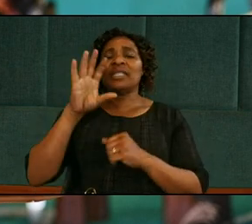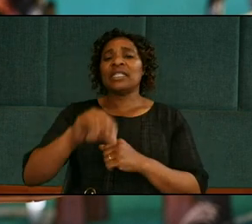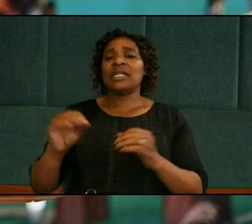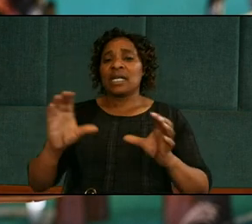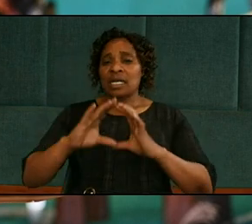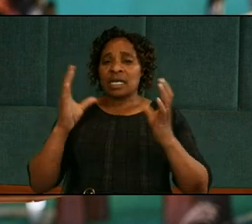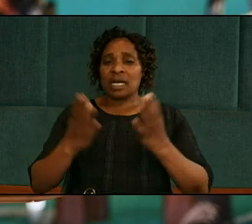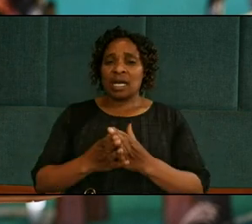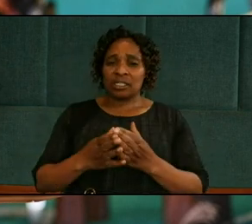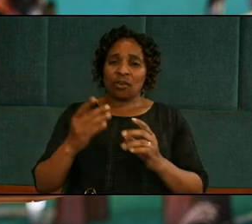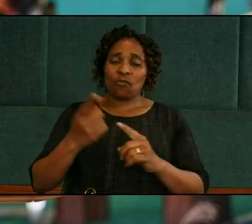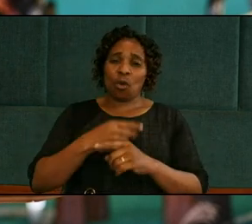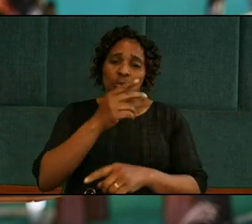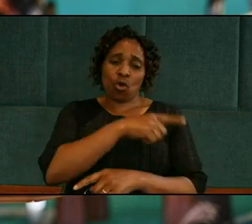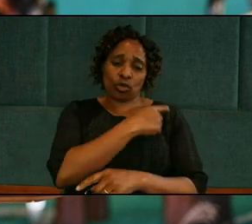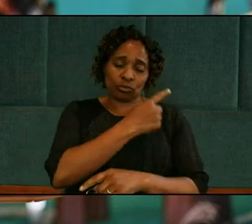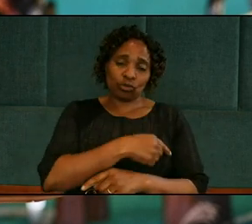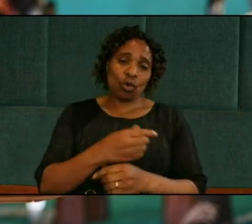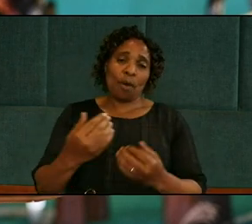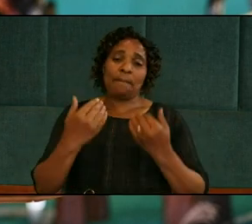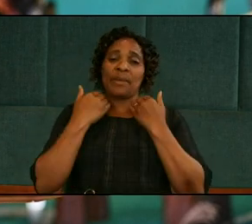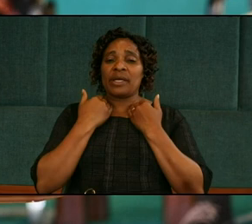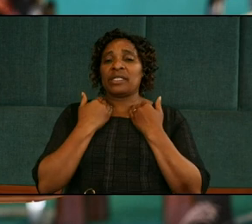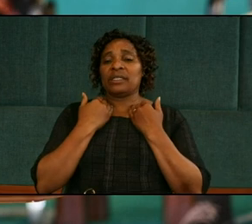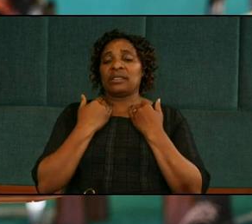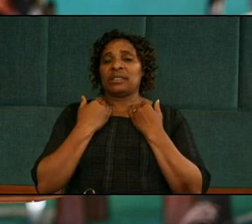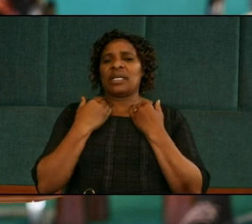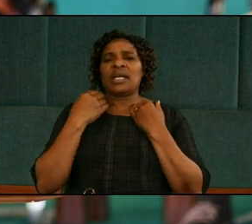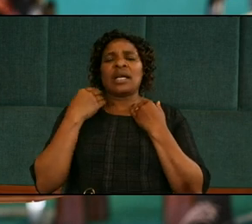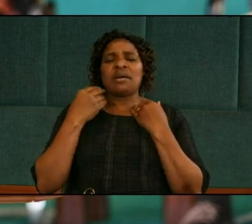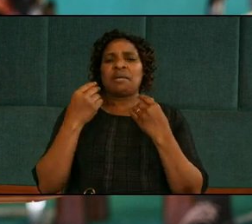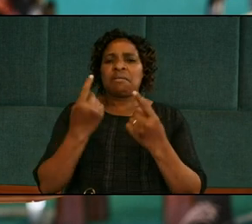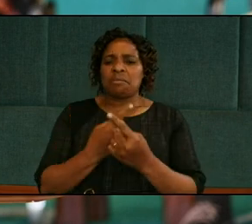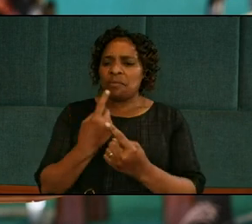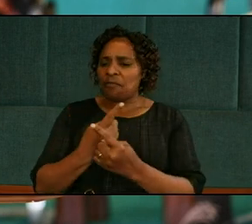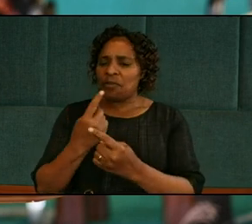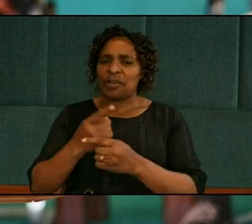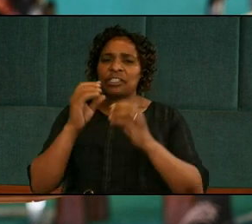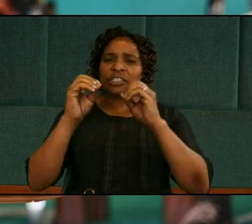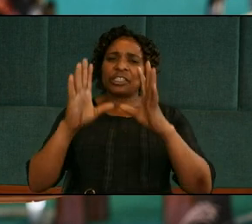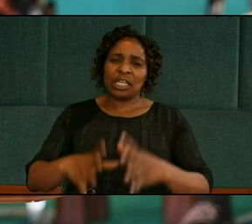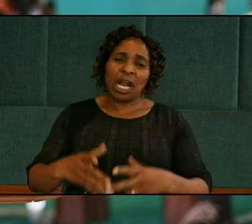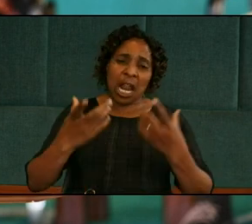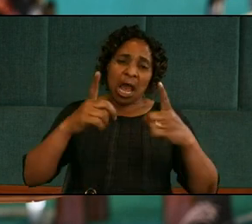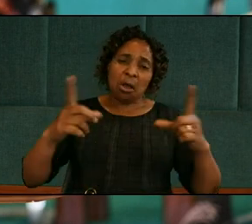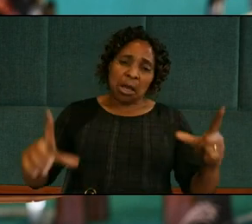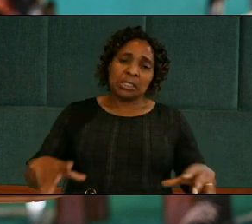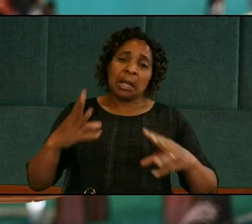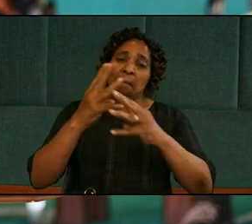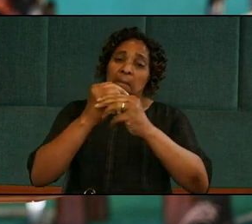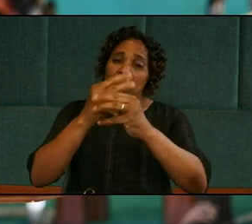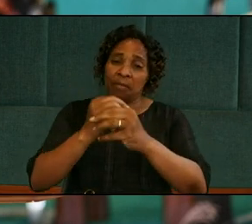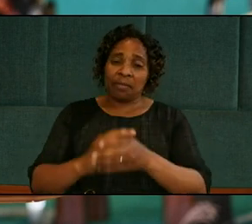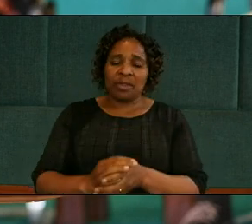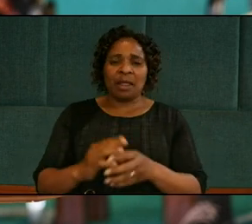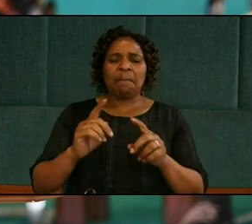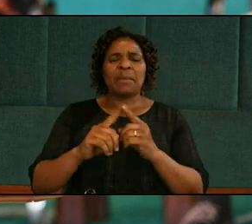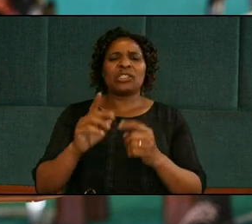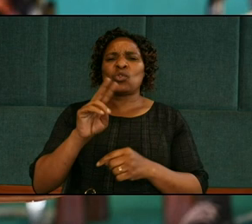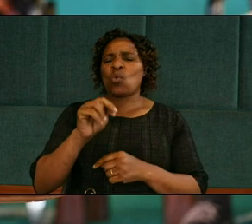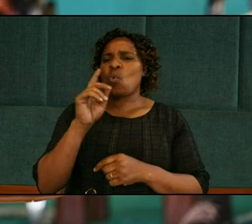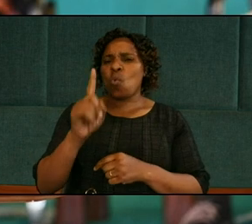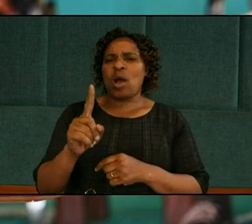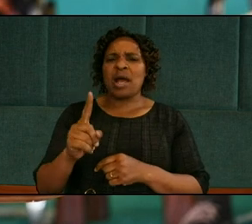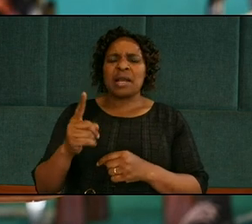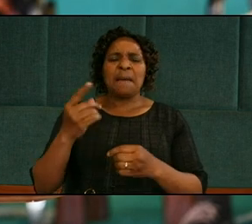in from her hospital bed. She'd had many different teachers come. They teach her languages, math. But none of